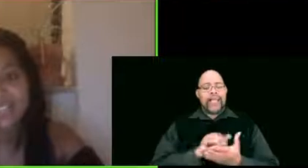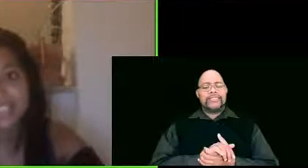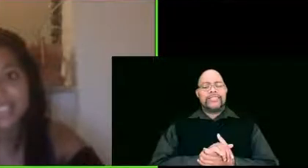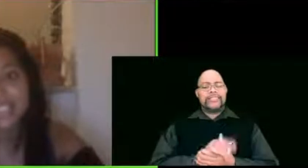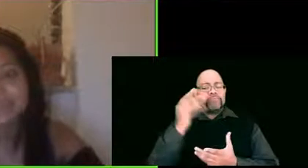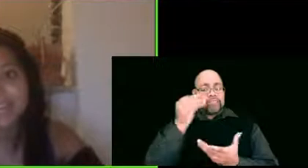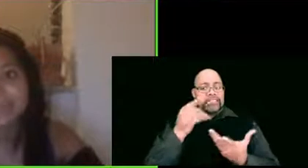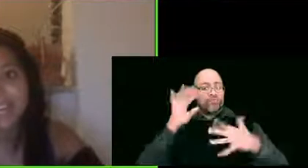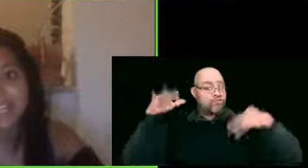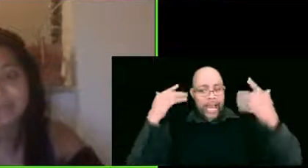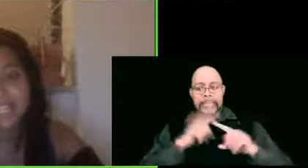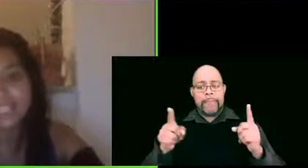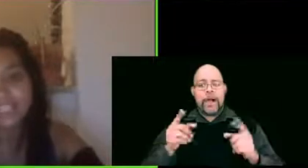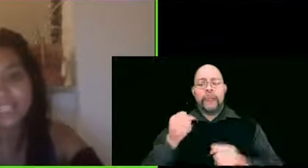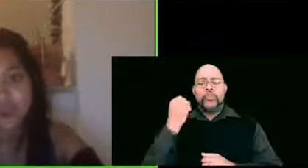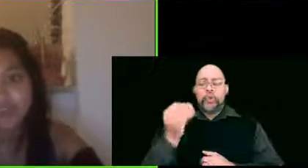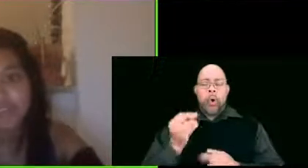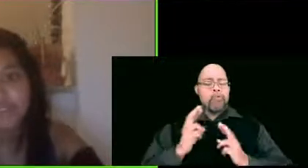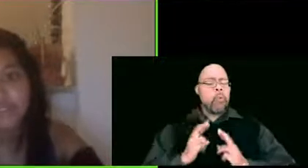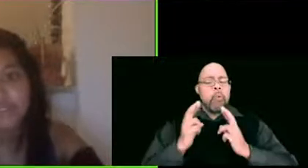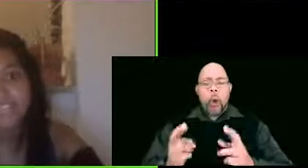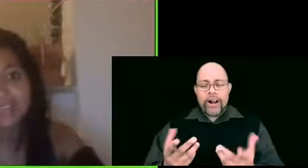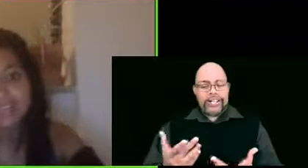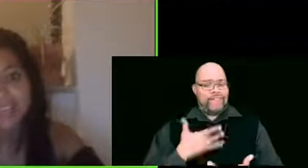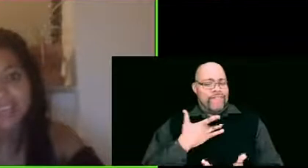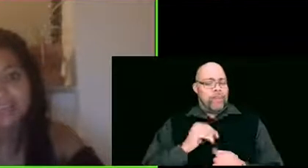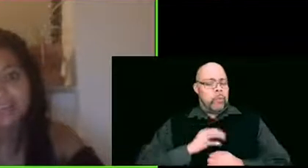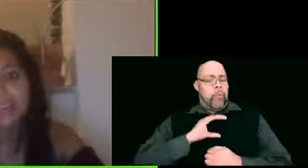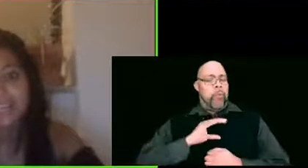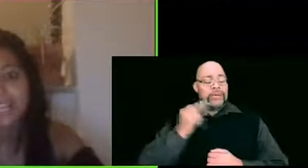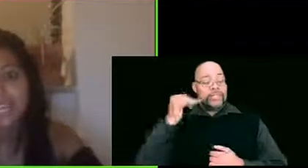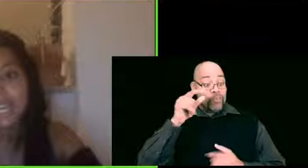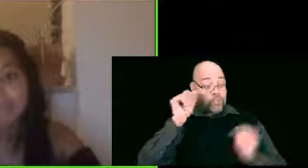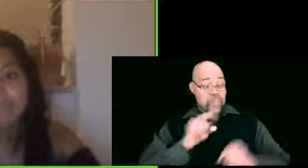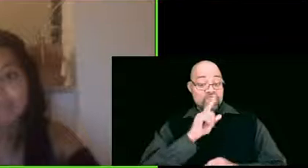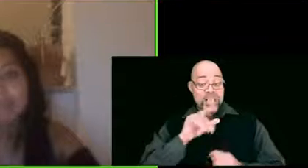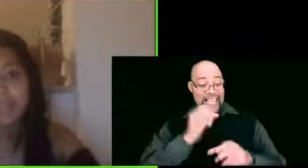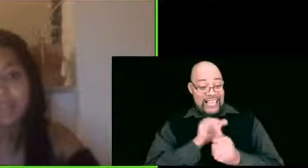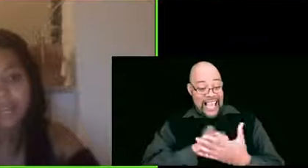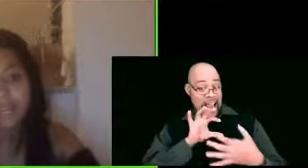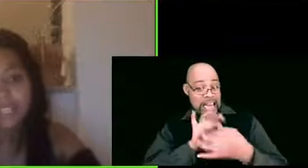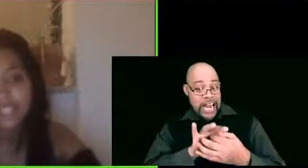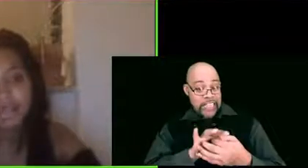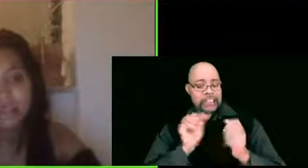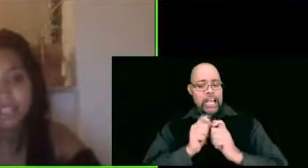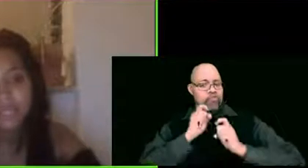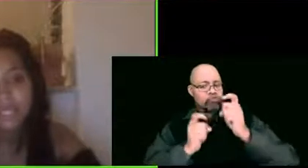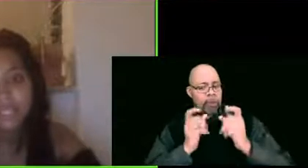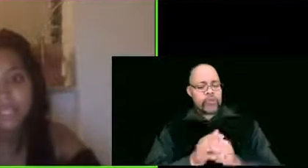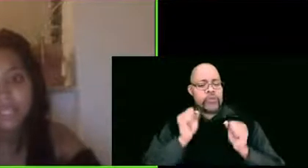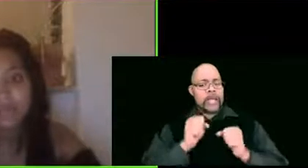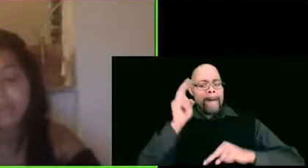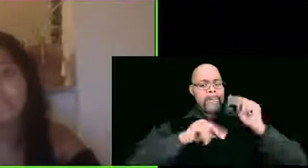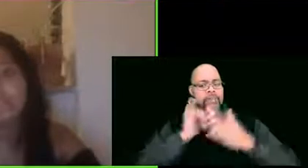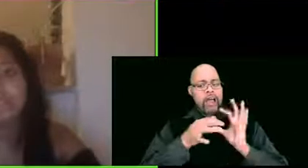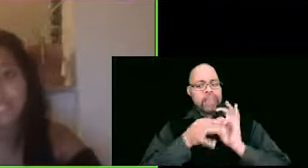So it's pretty manic, but it's so rewarding, mainly because if you can really get that connection with your